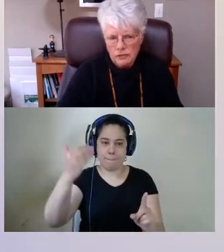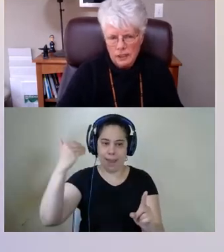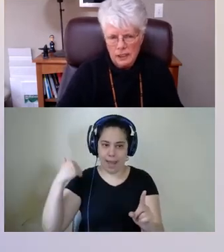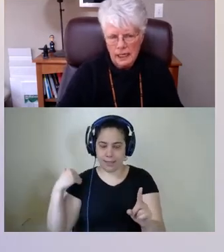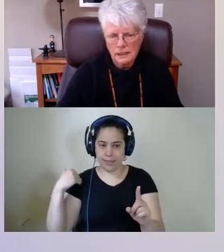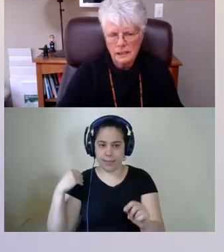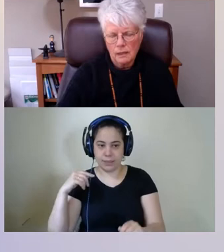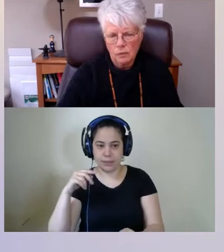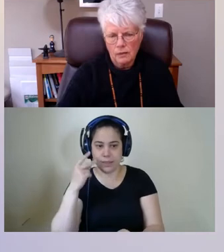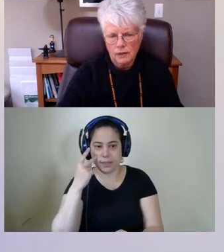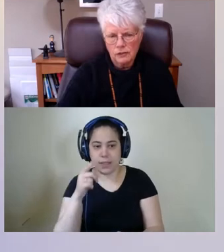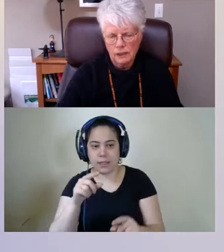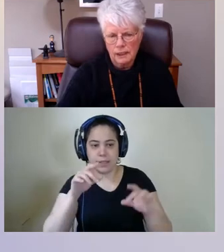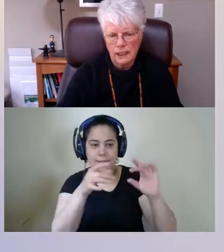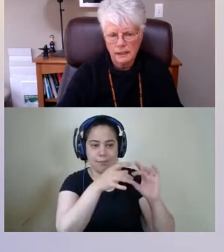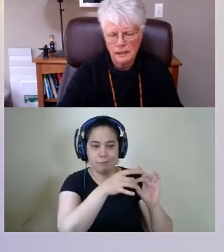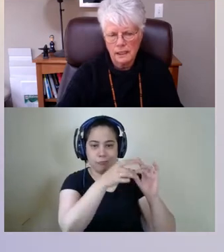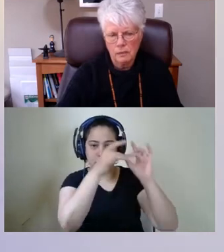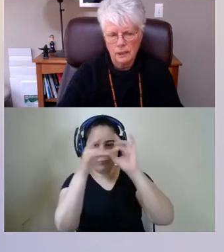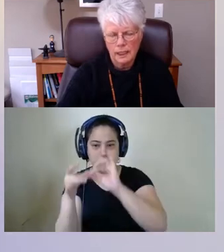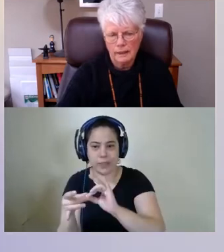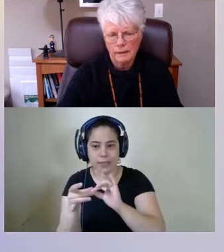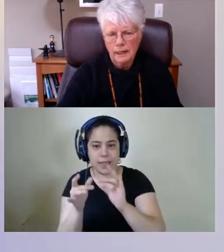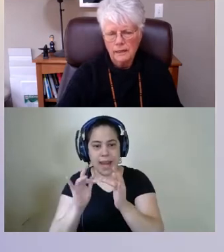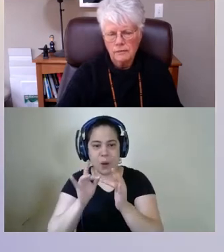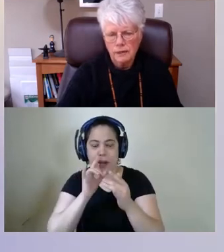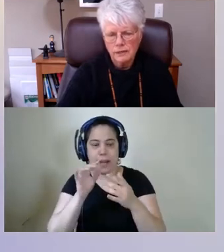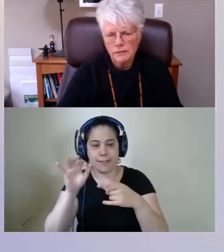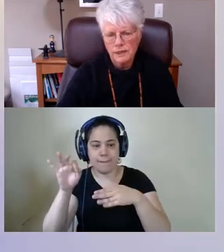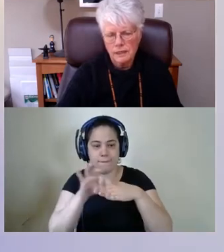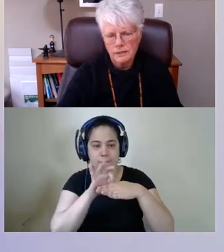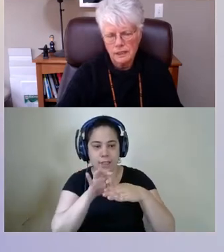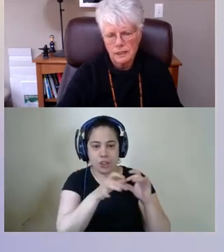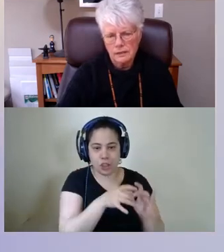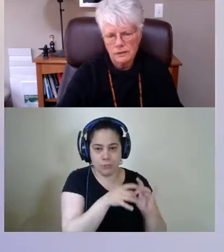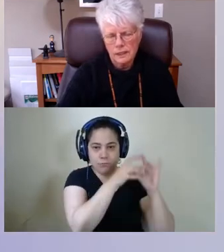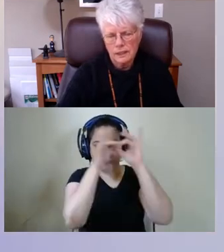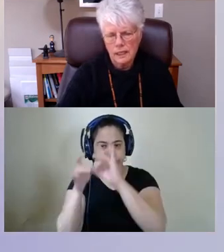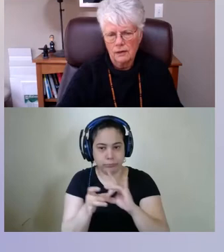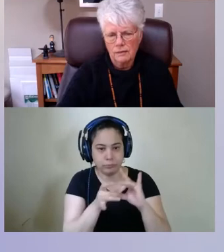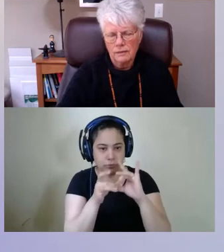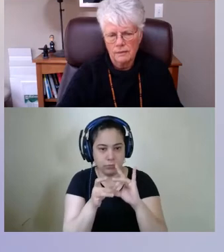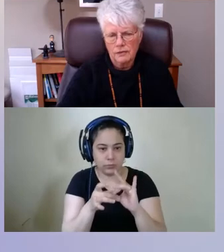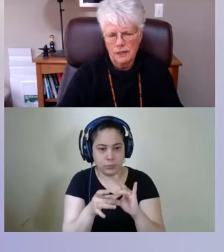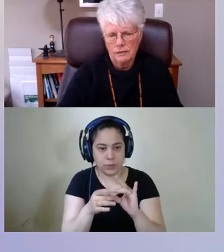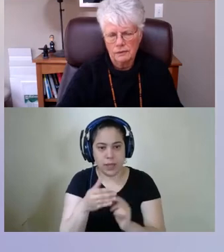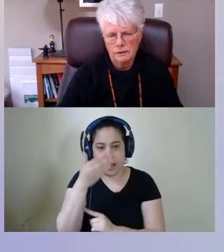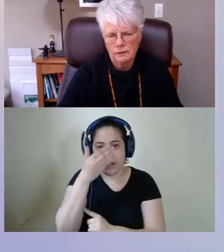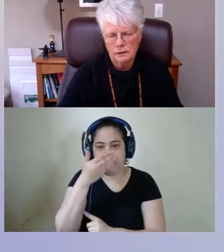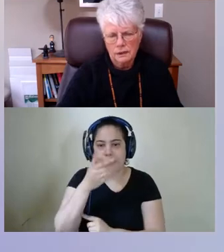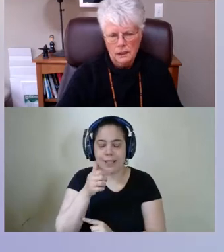This is a connected network, functionally connected network, and the front of this is the narrative of the